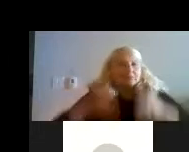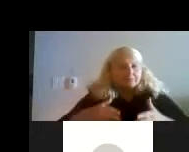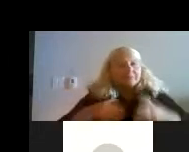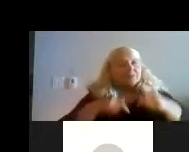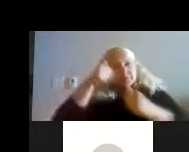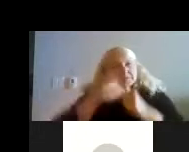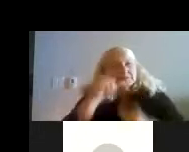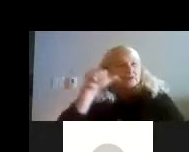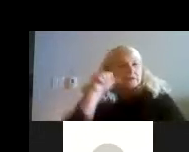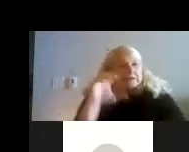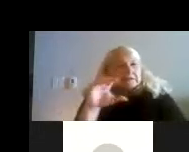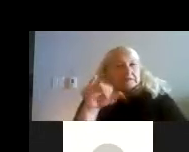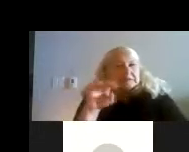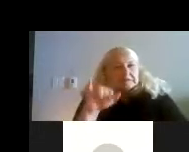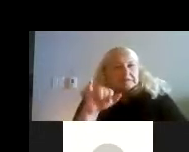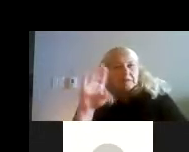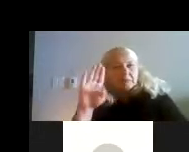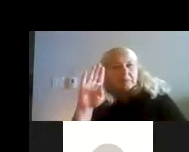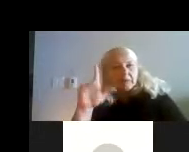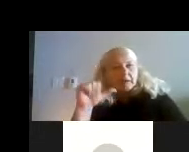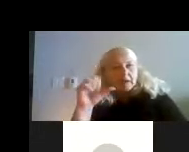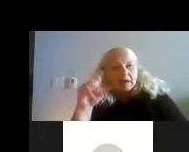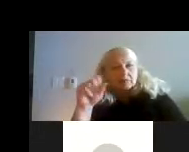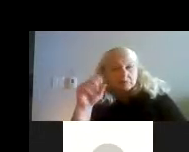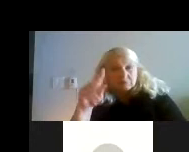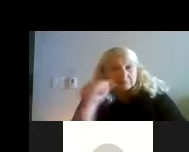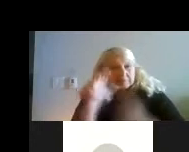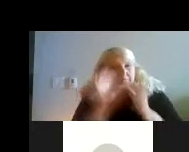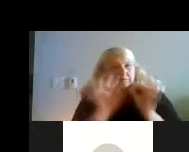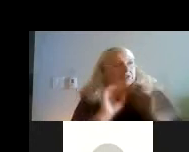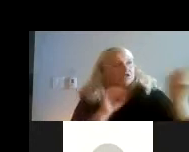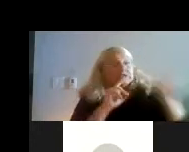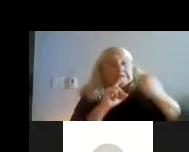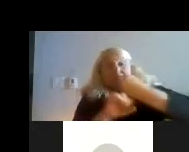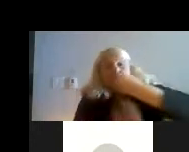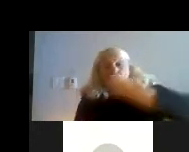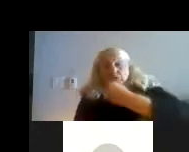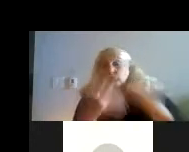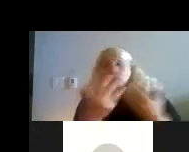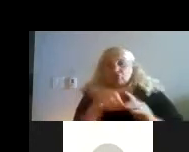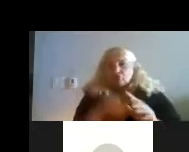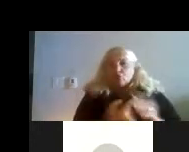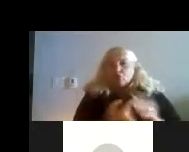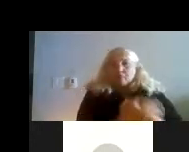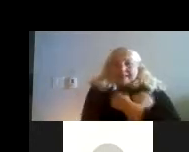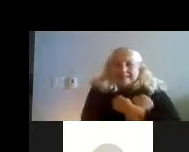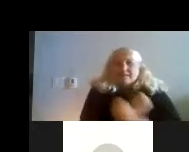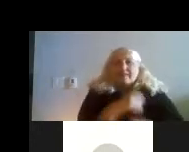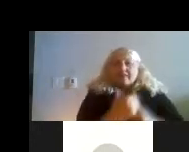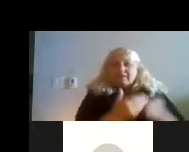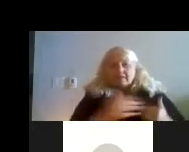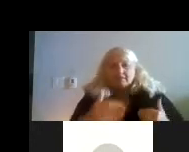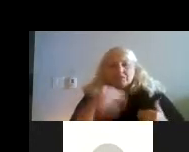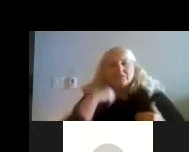yesterday, every social movement has to begin with the foundation of love. So I love how this resonated with what she said as